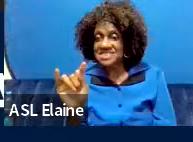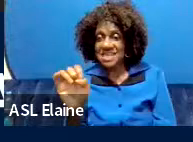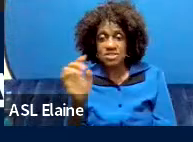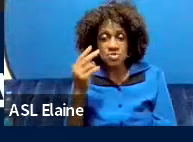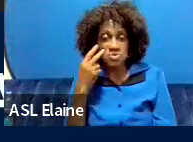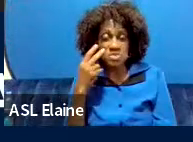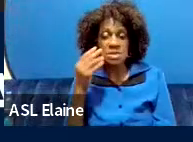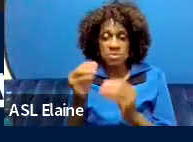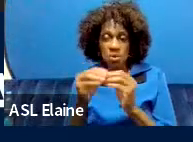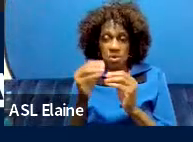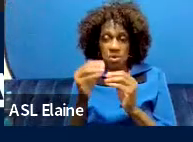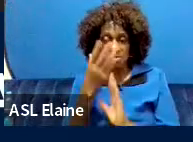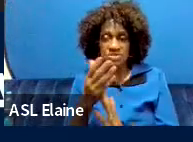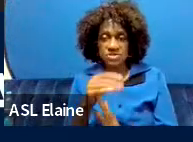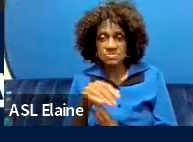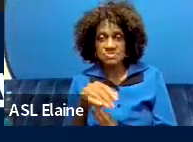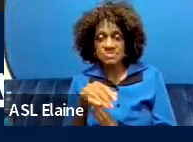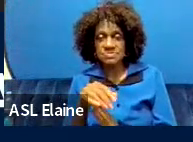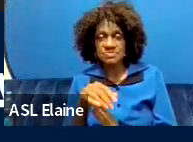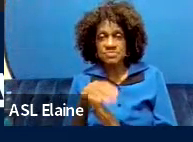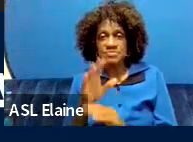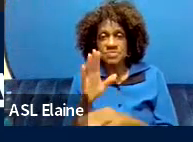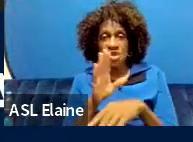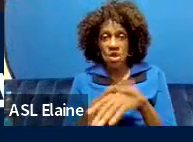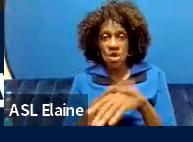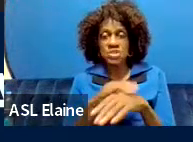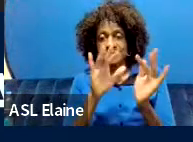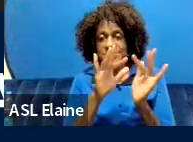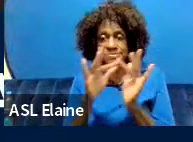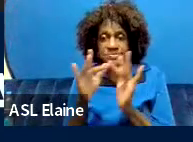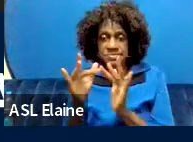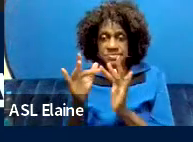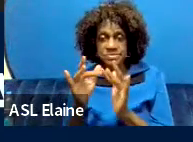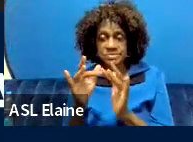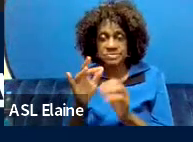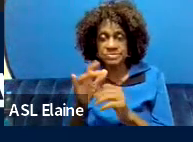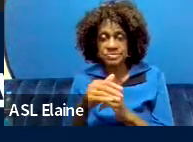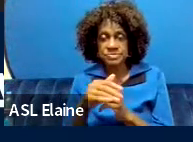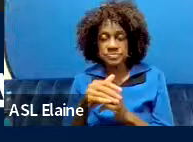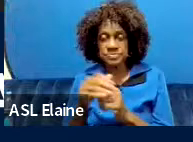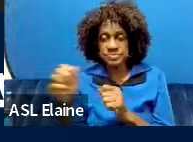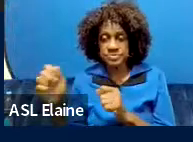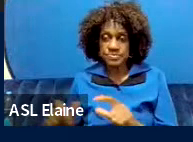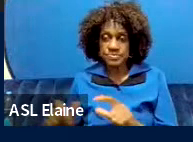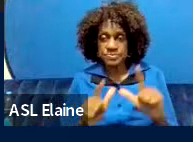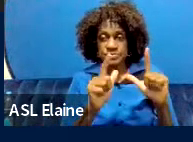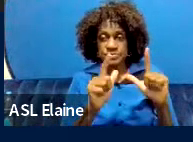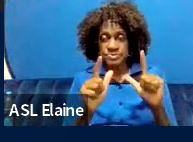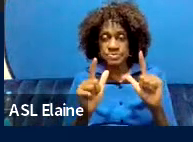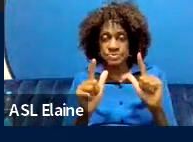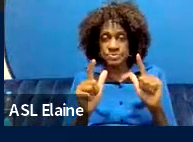more information on its guidance. I'll go to the next slide, please.